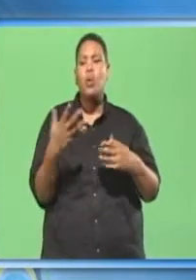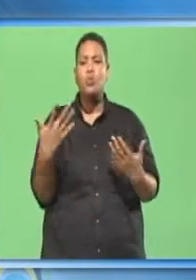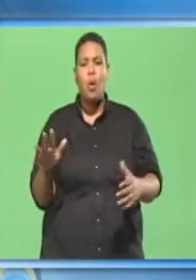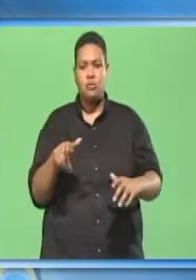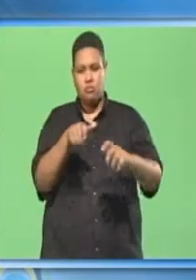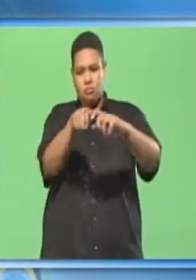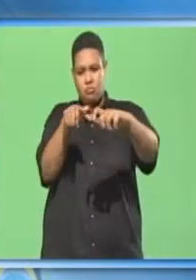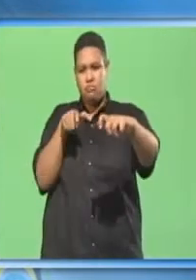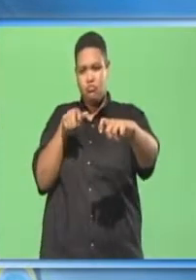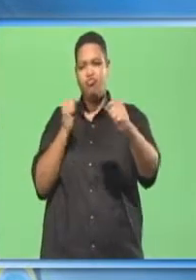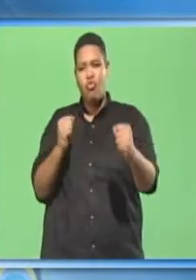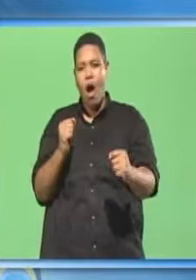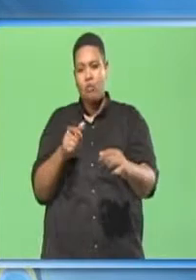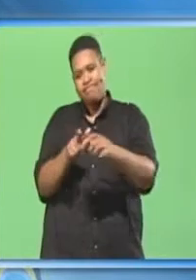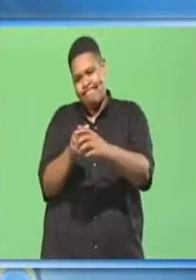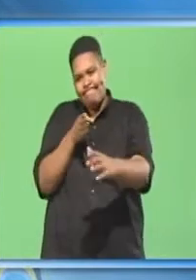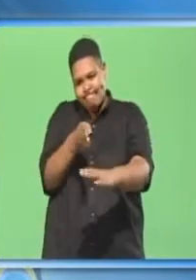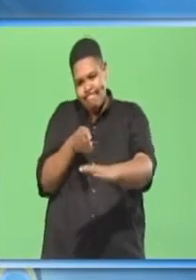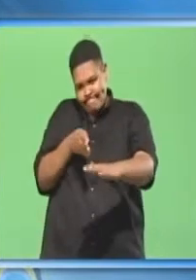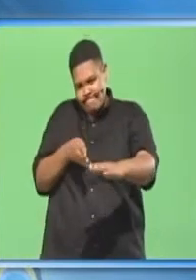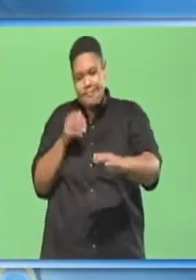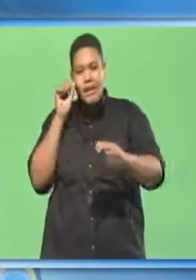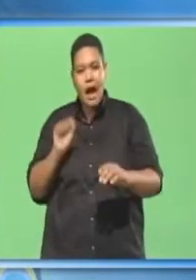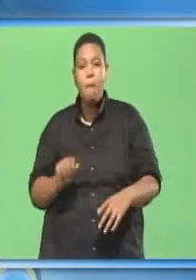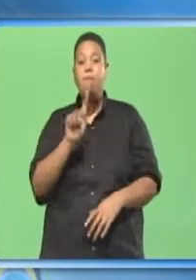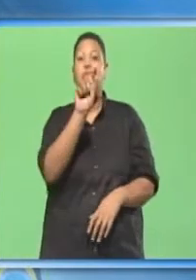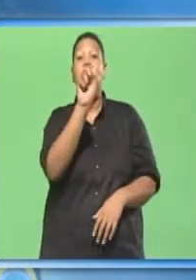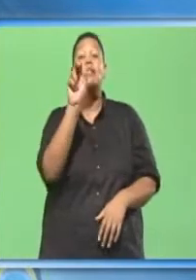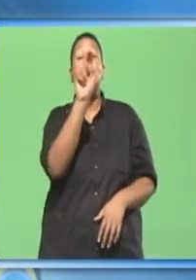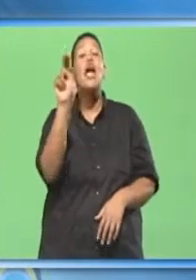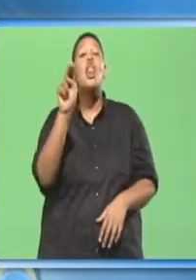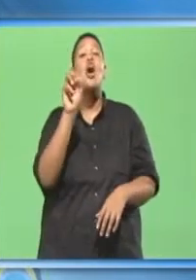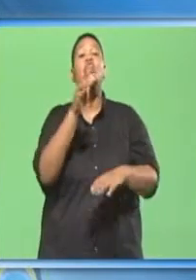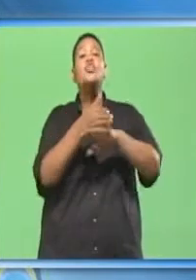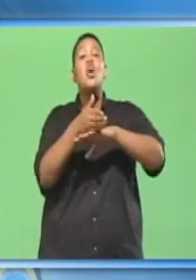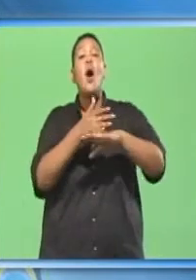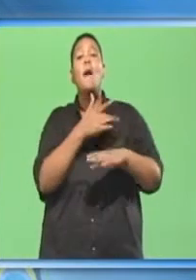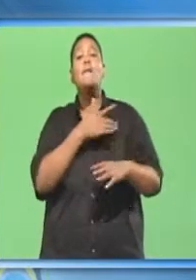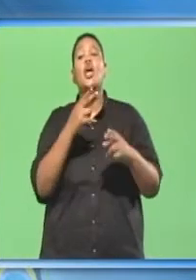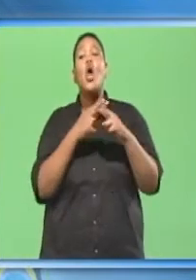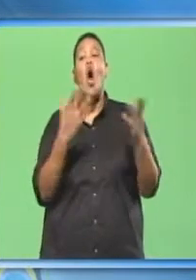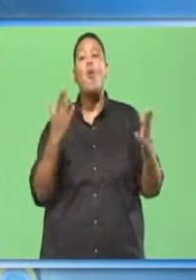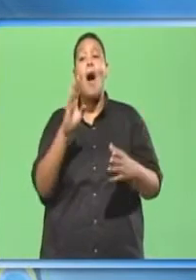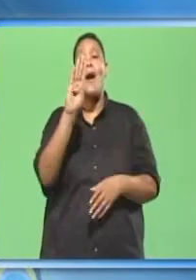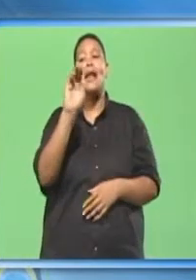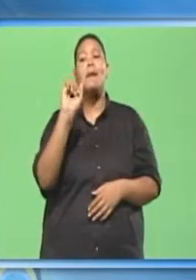buckling during use. The tenon saw is sometimes referred to as the back saw.